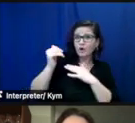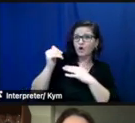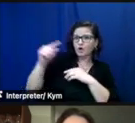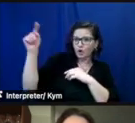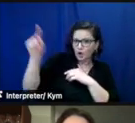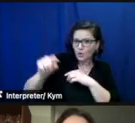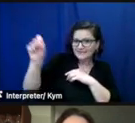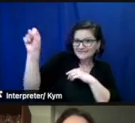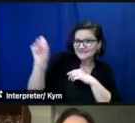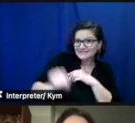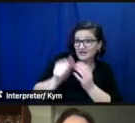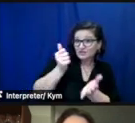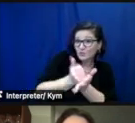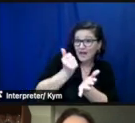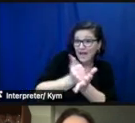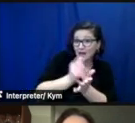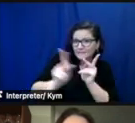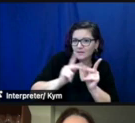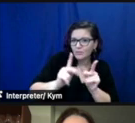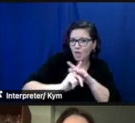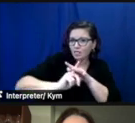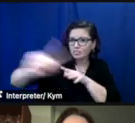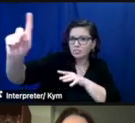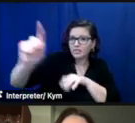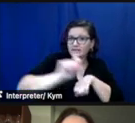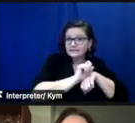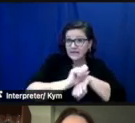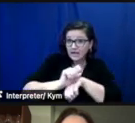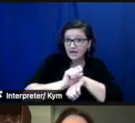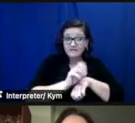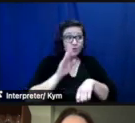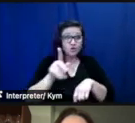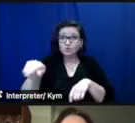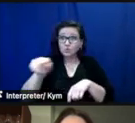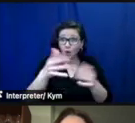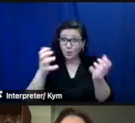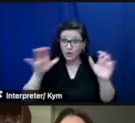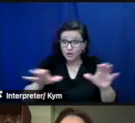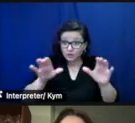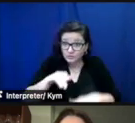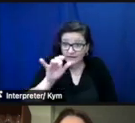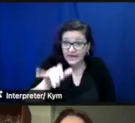and bringing people out of slavery? How would you like to do that, Allison? Would that have been scary?